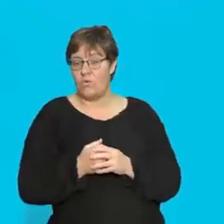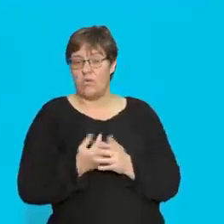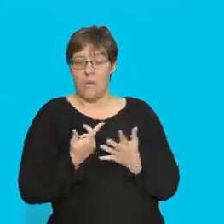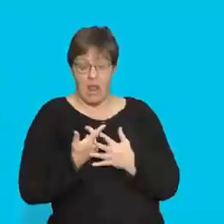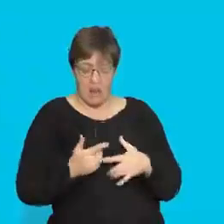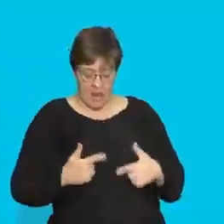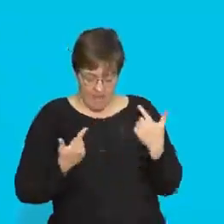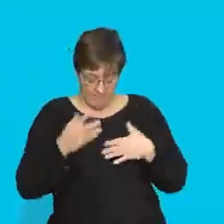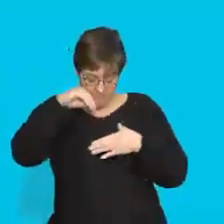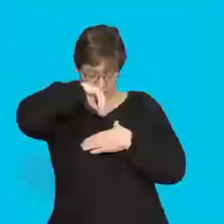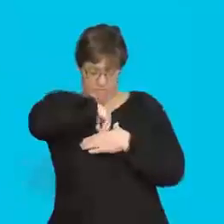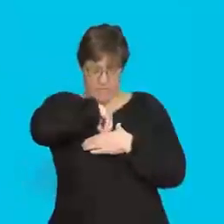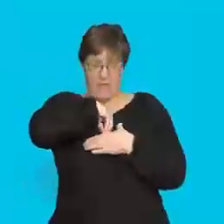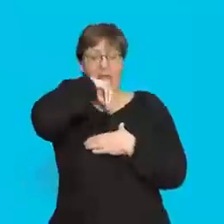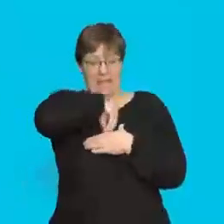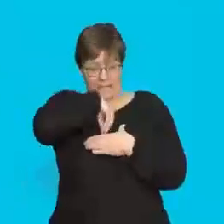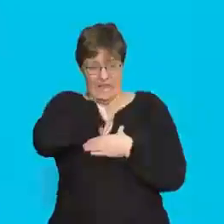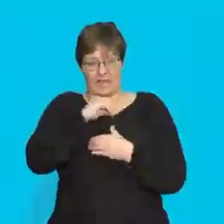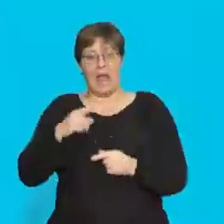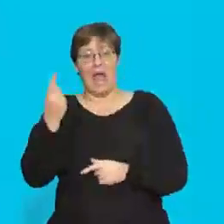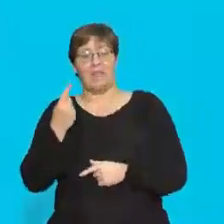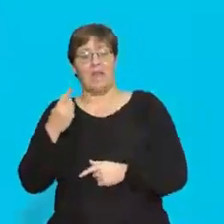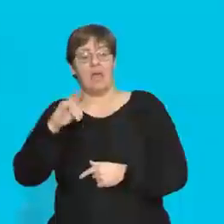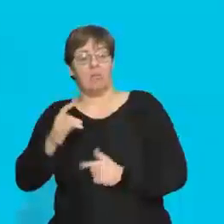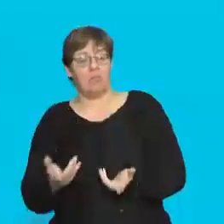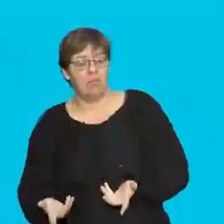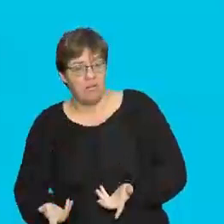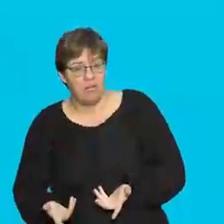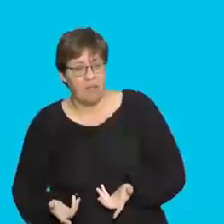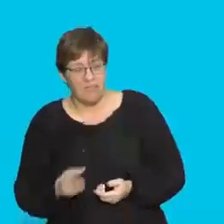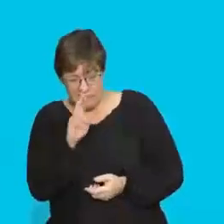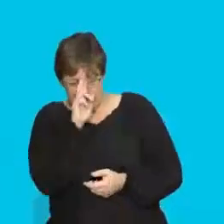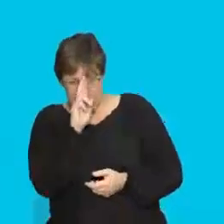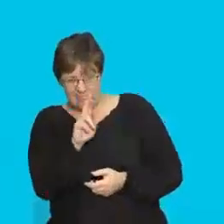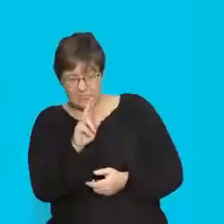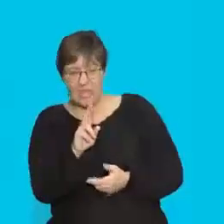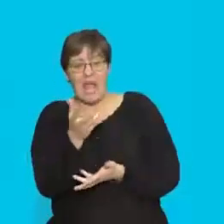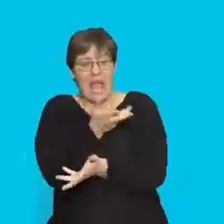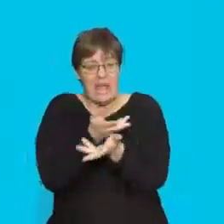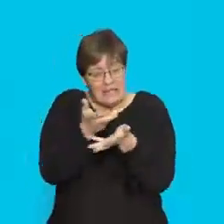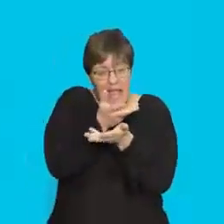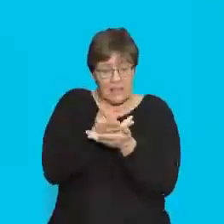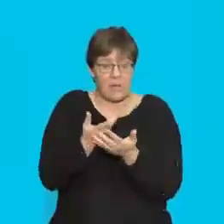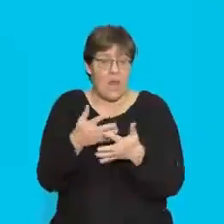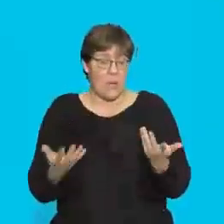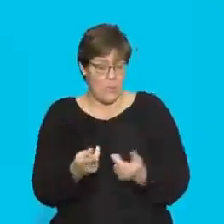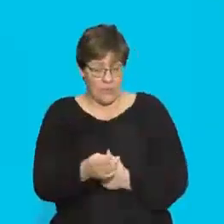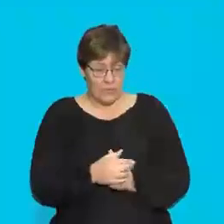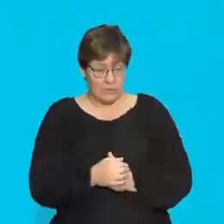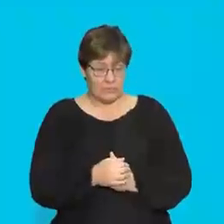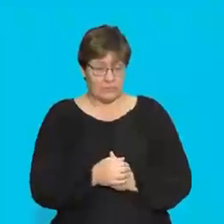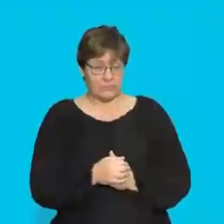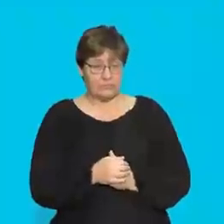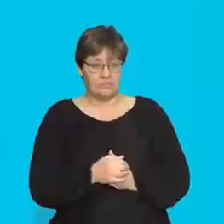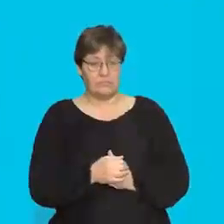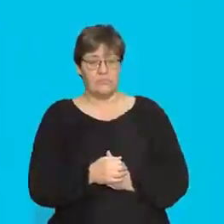that one of the organisms is living right inside the other organism. That's how close this interaction is